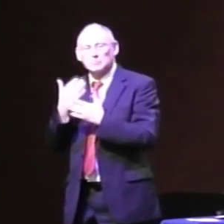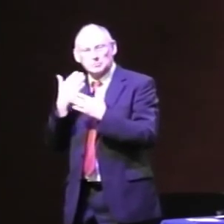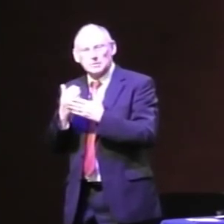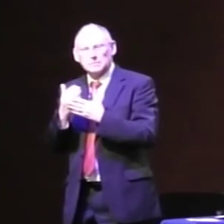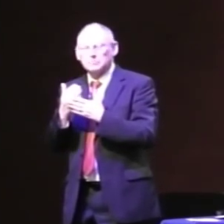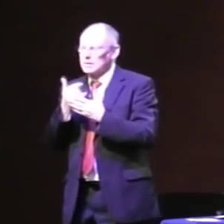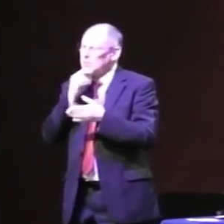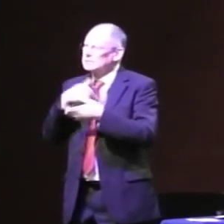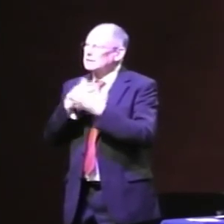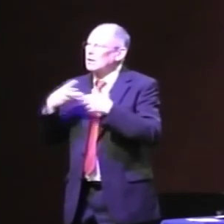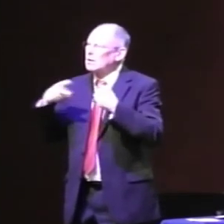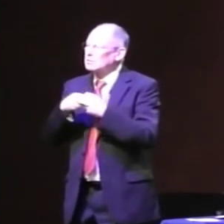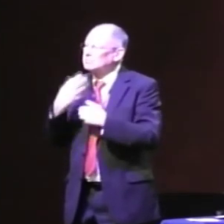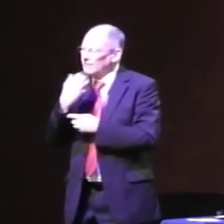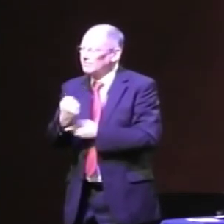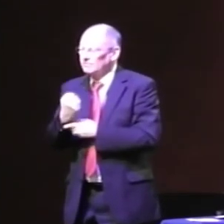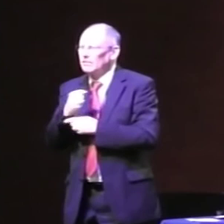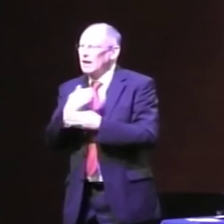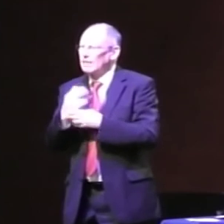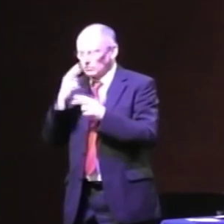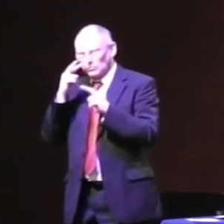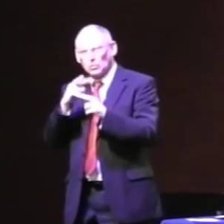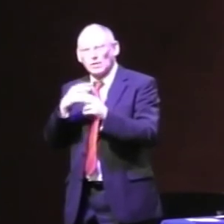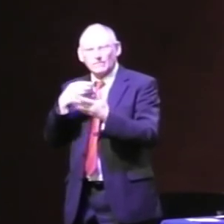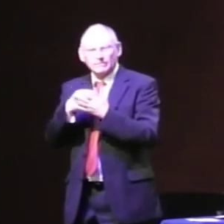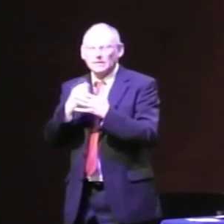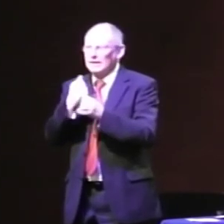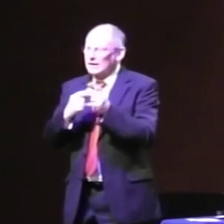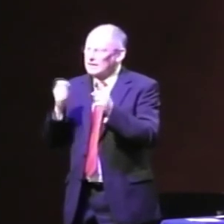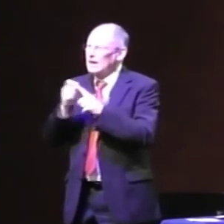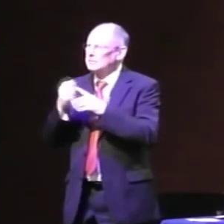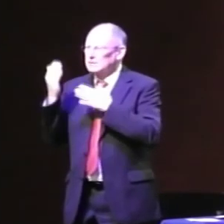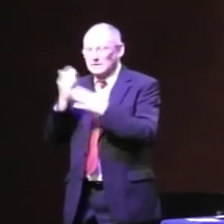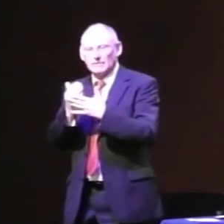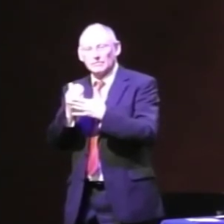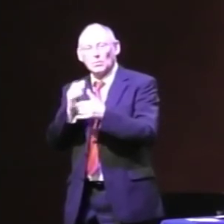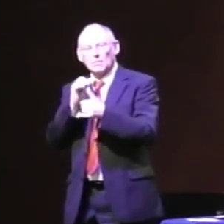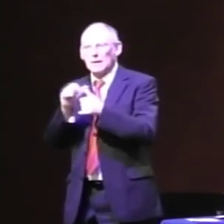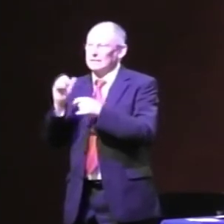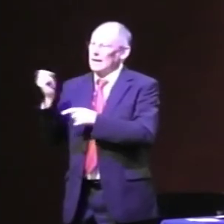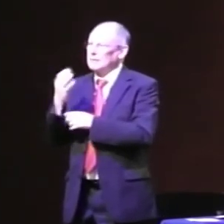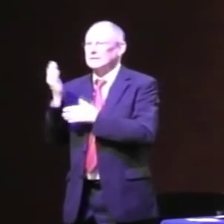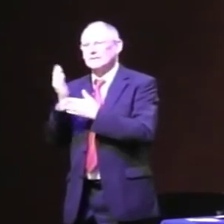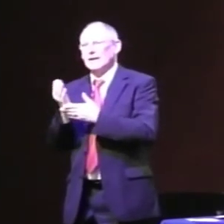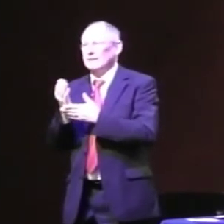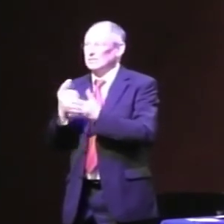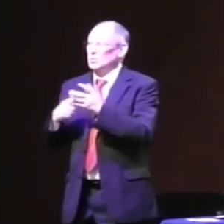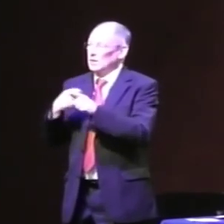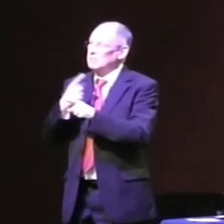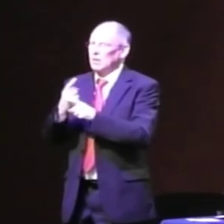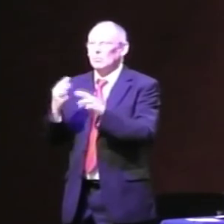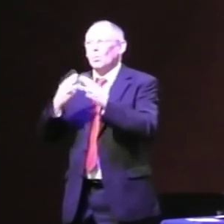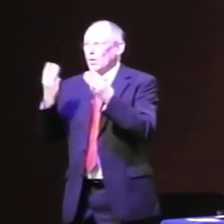public sector cuts. We need to address the funding gap in the service to make the best ambulance service, not only in the UK but the